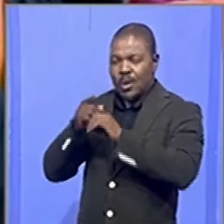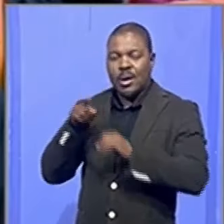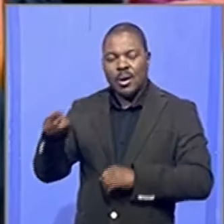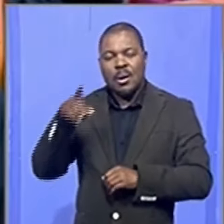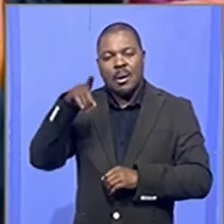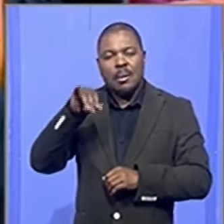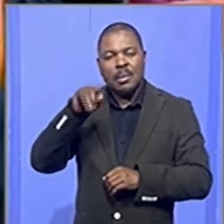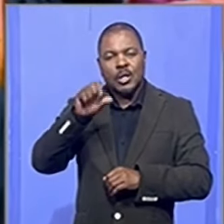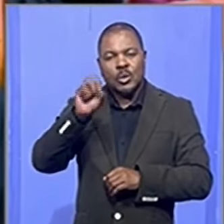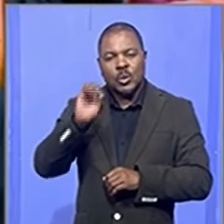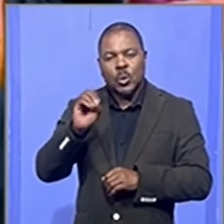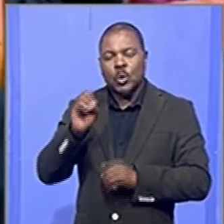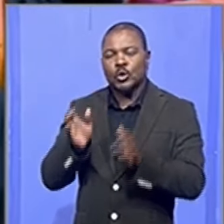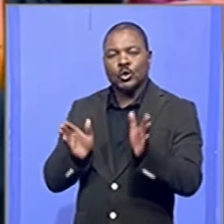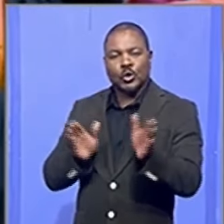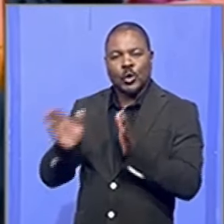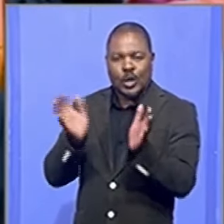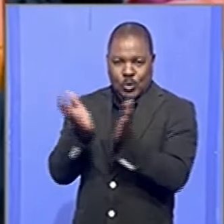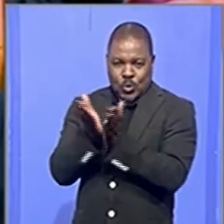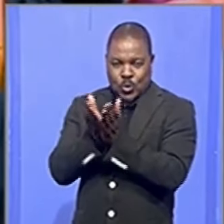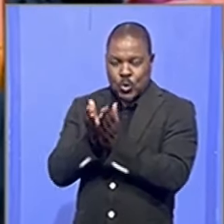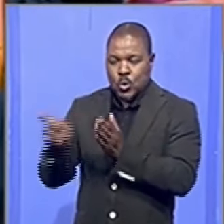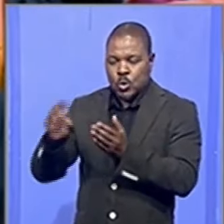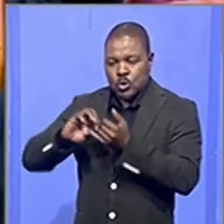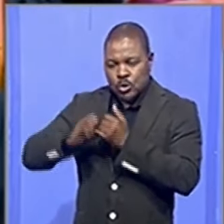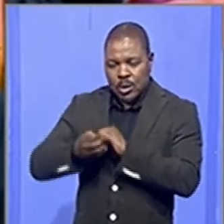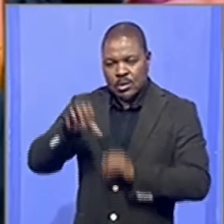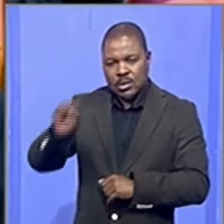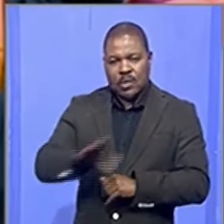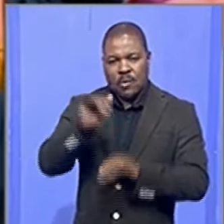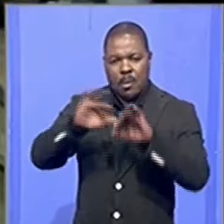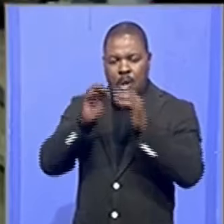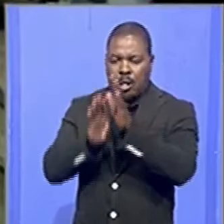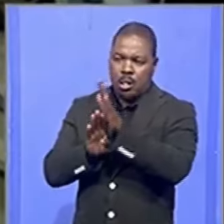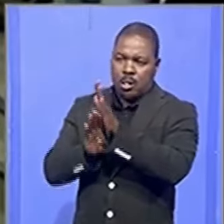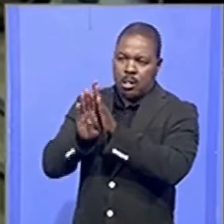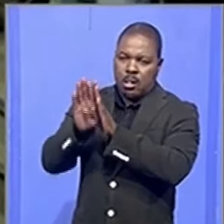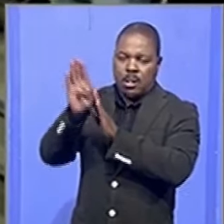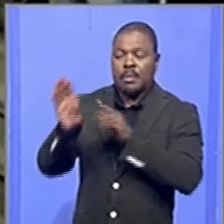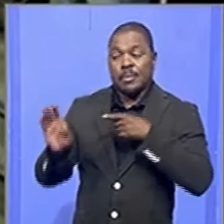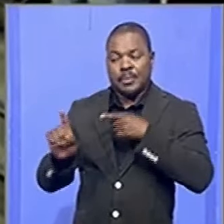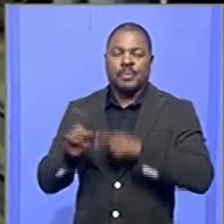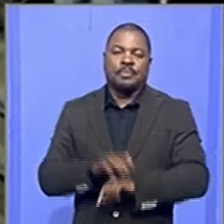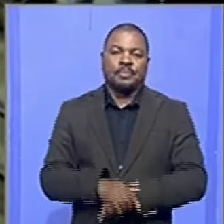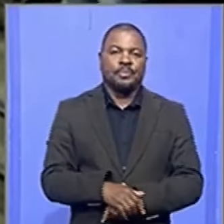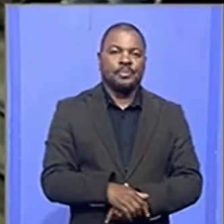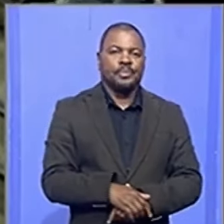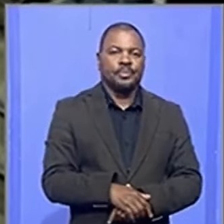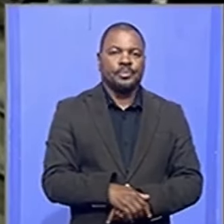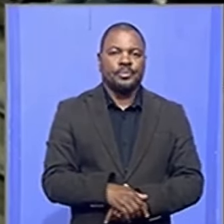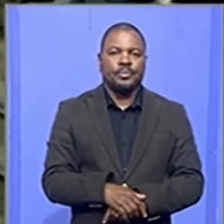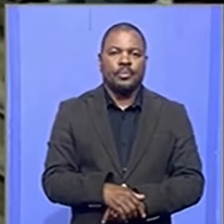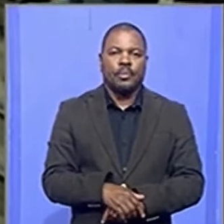Schools go leka go tsošološa kgwele ya maoto ka Afrika Borwa. Sfiso